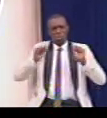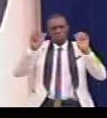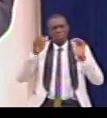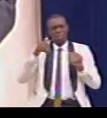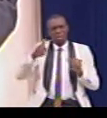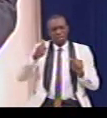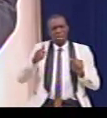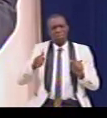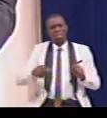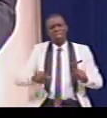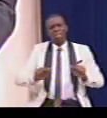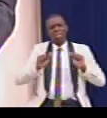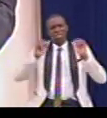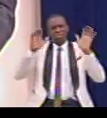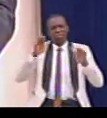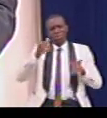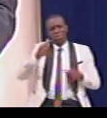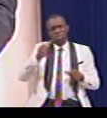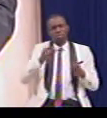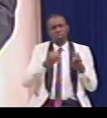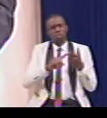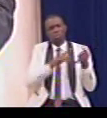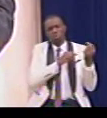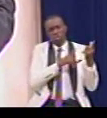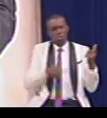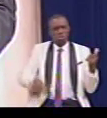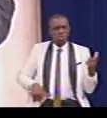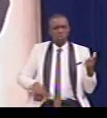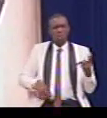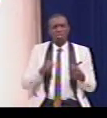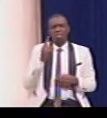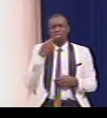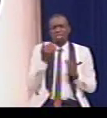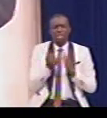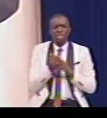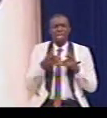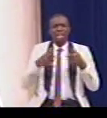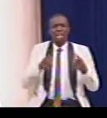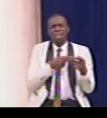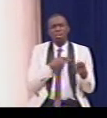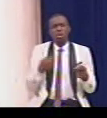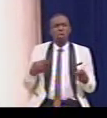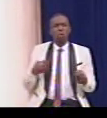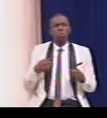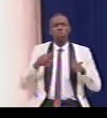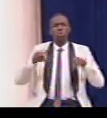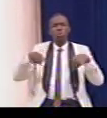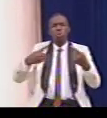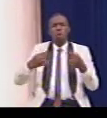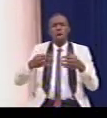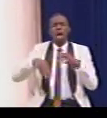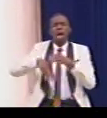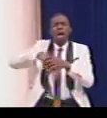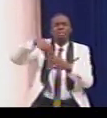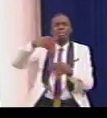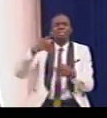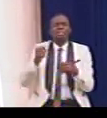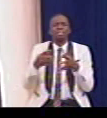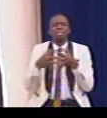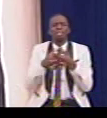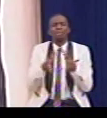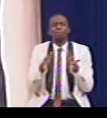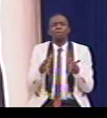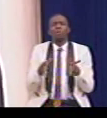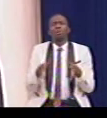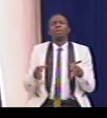to the Lord he says let us go forth therefore without the calm bearing is reproach